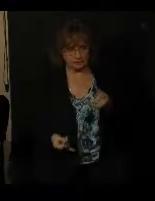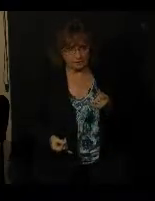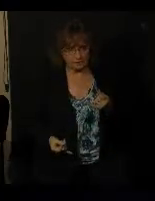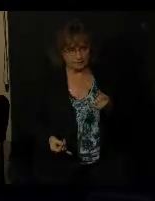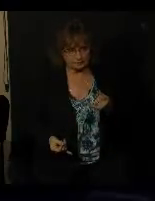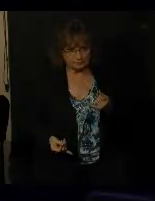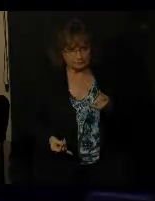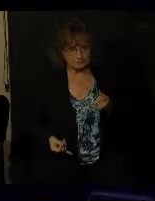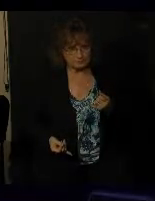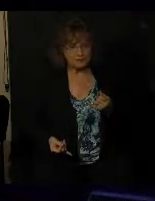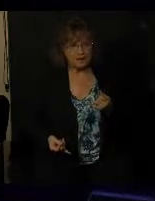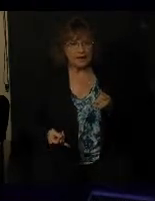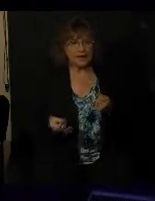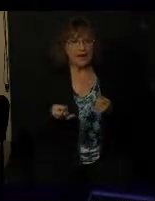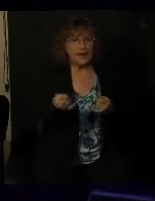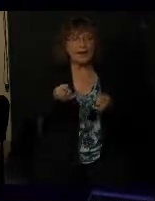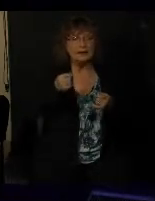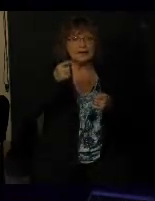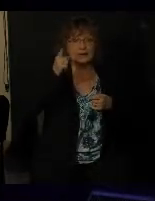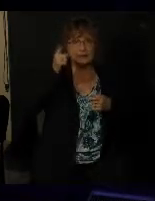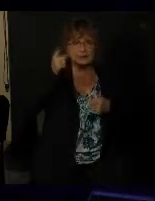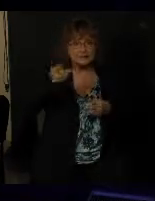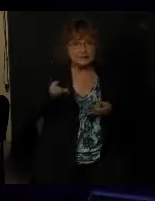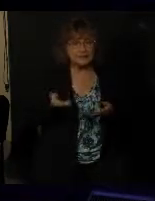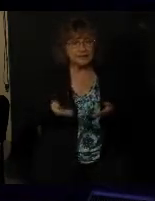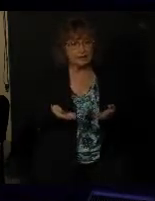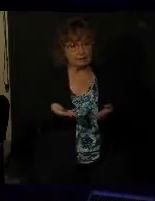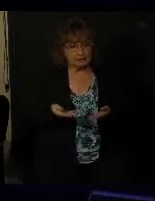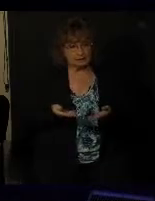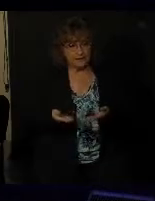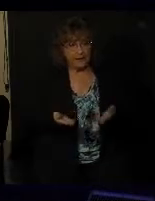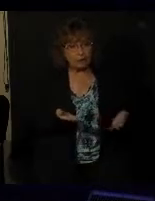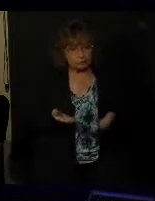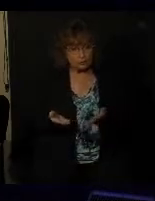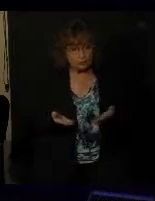stand and I will do all my pleasure.